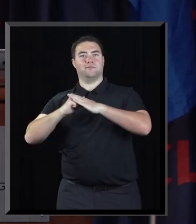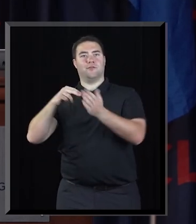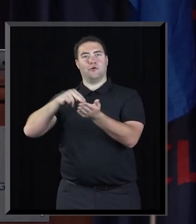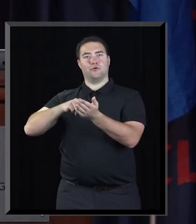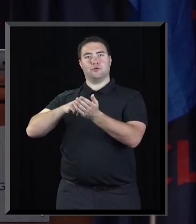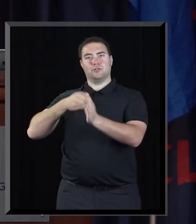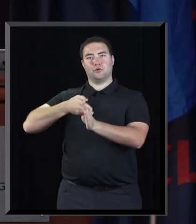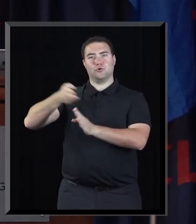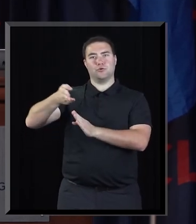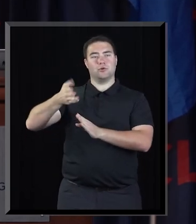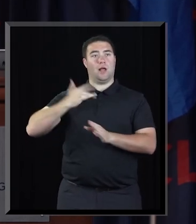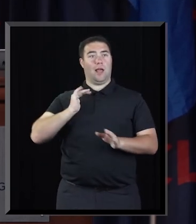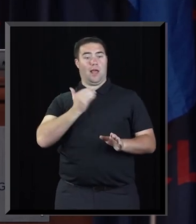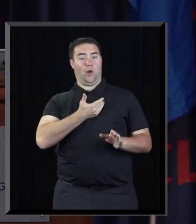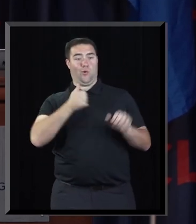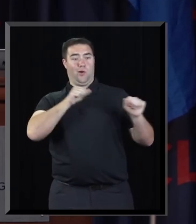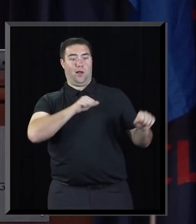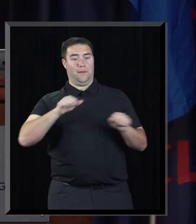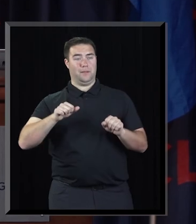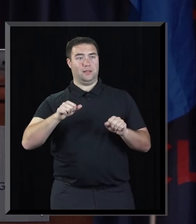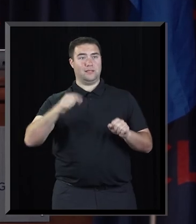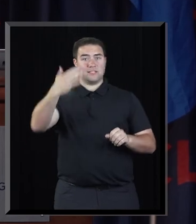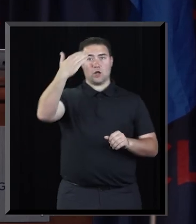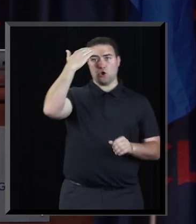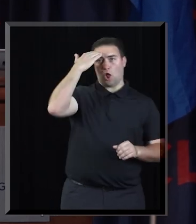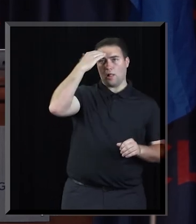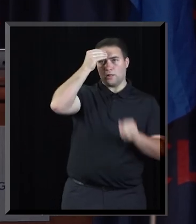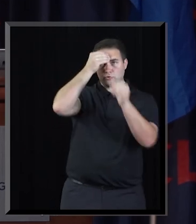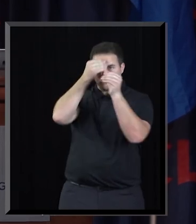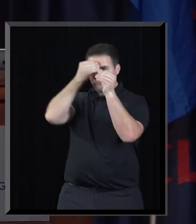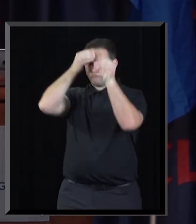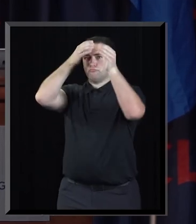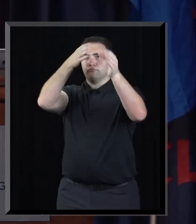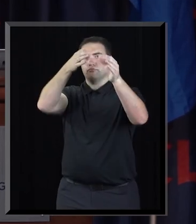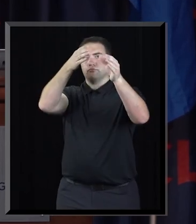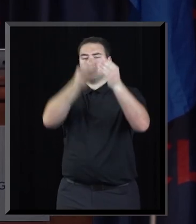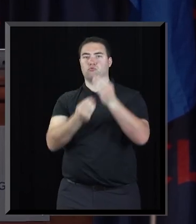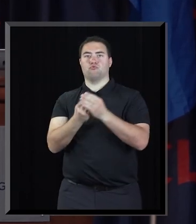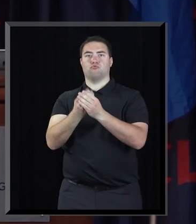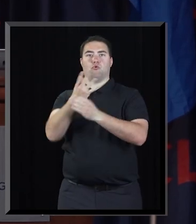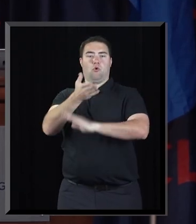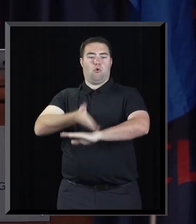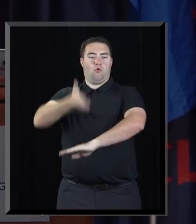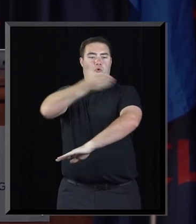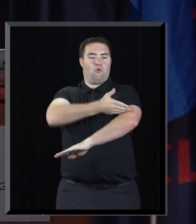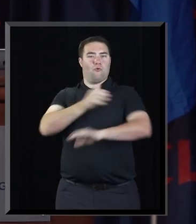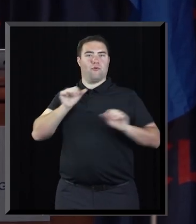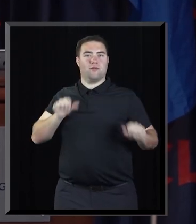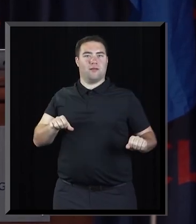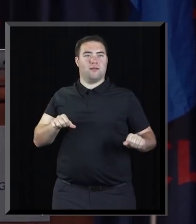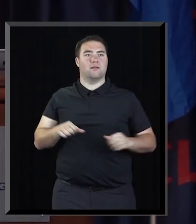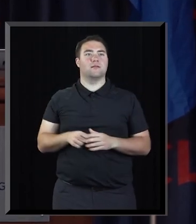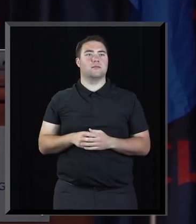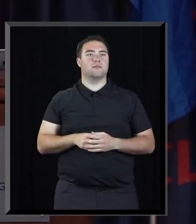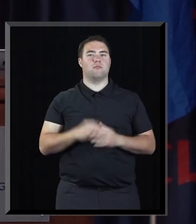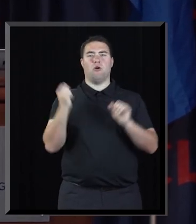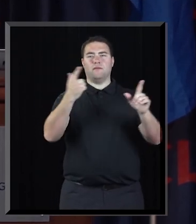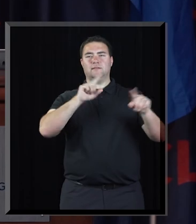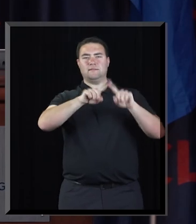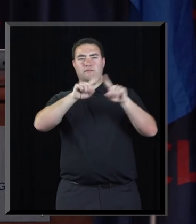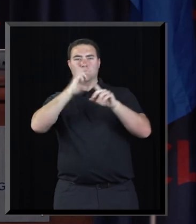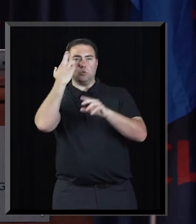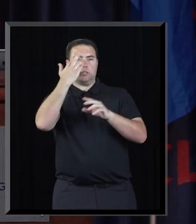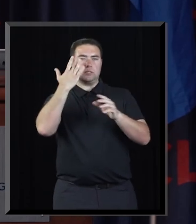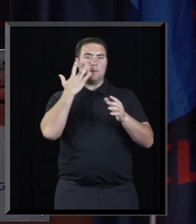on, our nursing abilities and knowledge can only grow. Every single one of us has a meaningful reason for why we decided to become nurses.